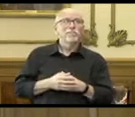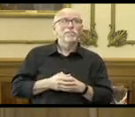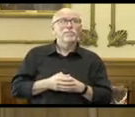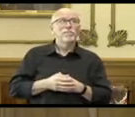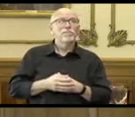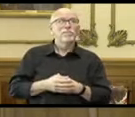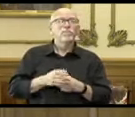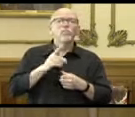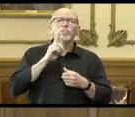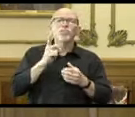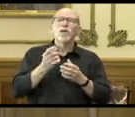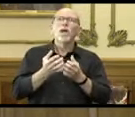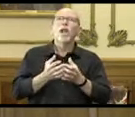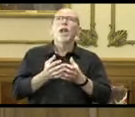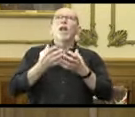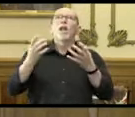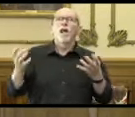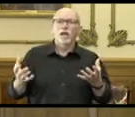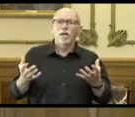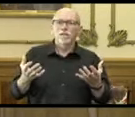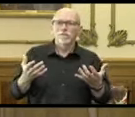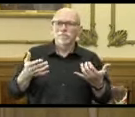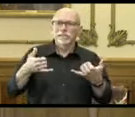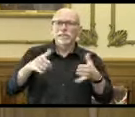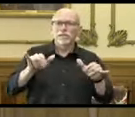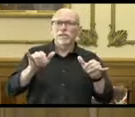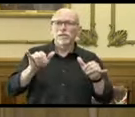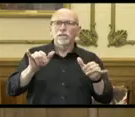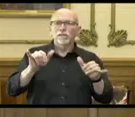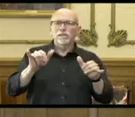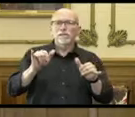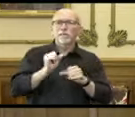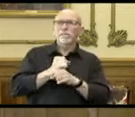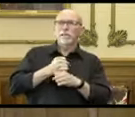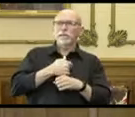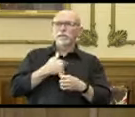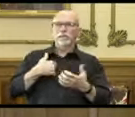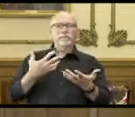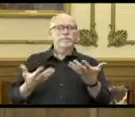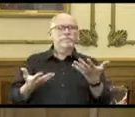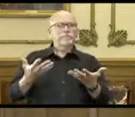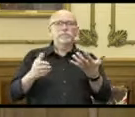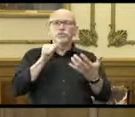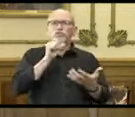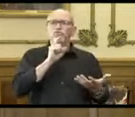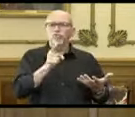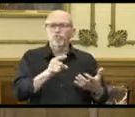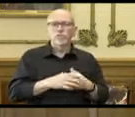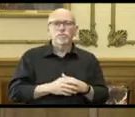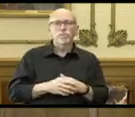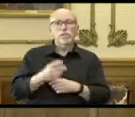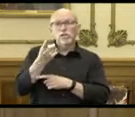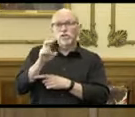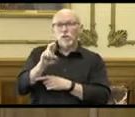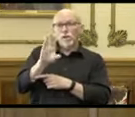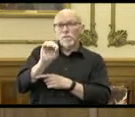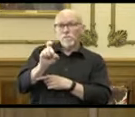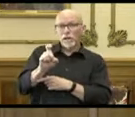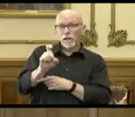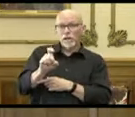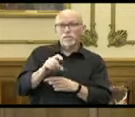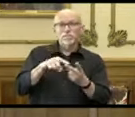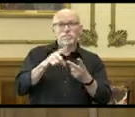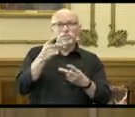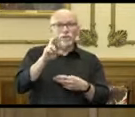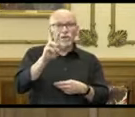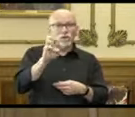a lot that continues to leave us with unknowns. But Dr. Box, Dr.